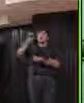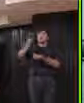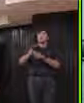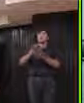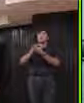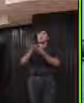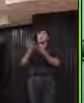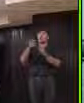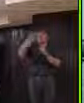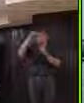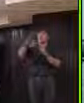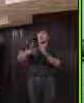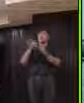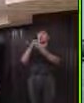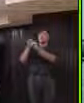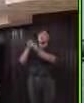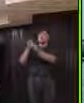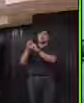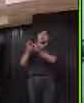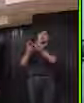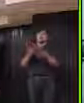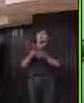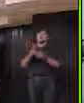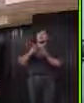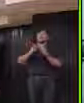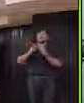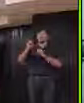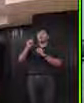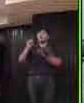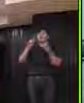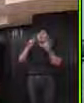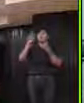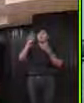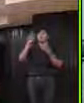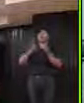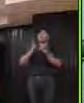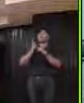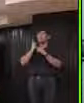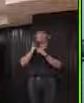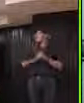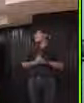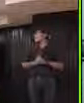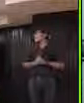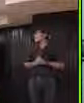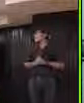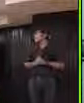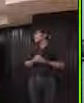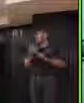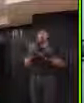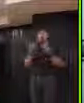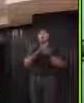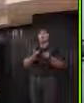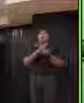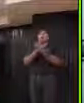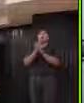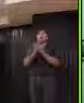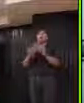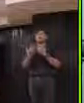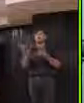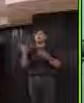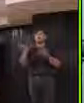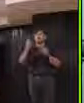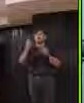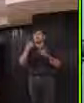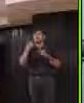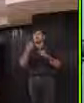support inside the valley, and also the most popular leader. That's why that is all in our case. That's why, as you rightly said,